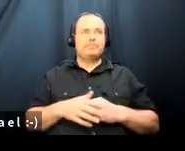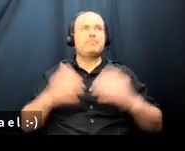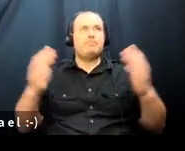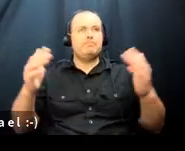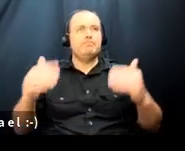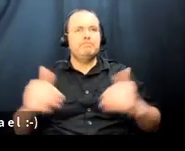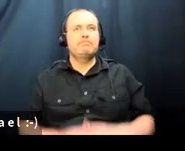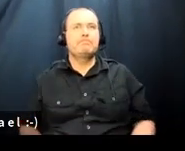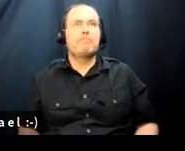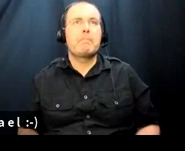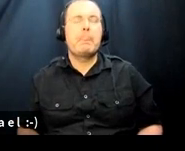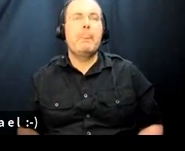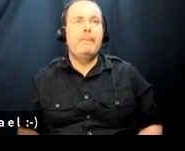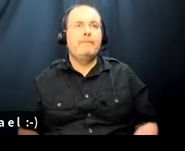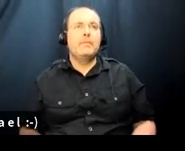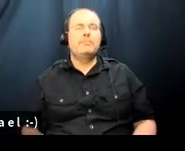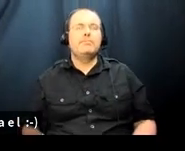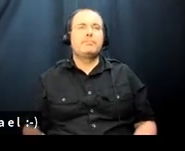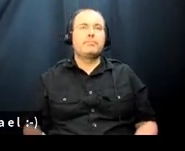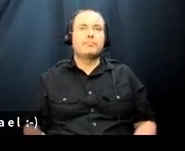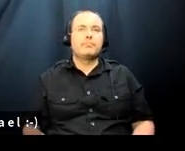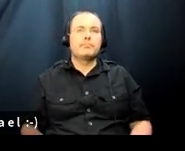slide. So